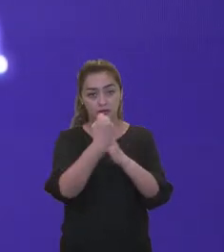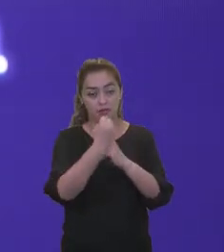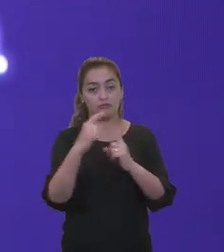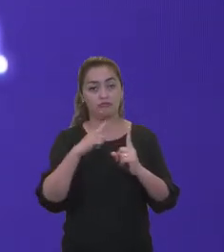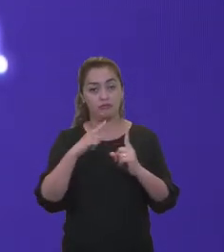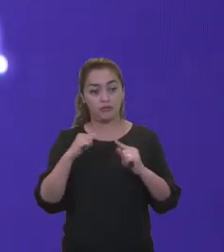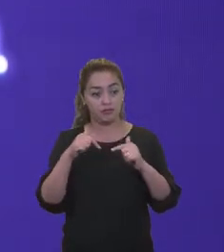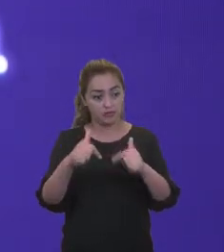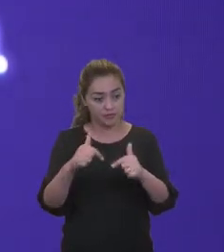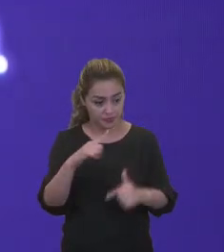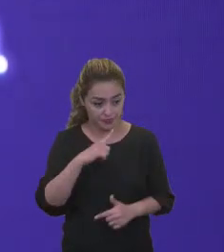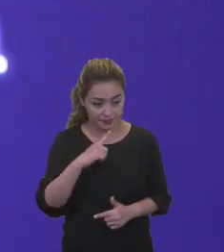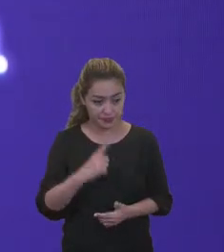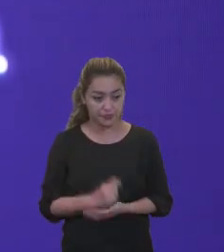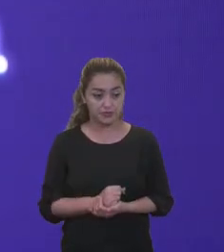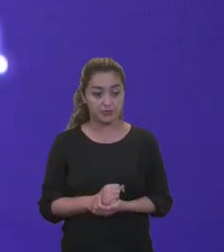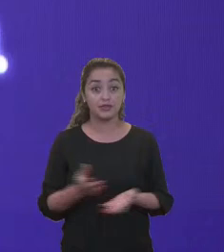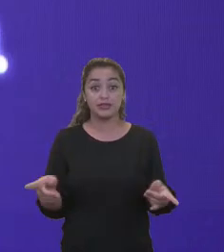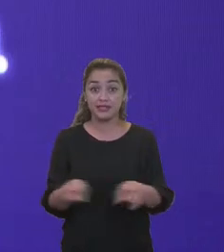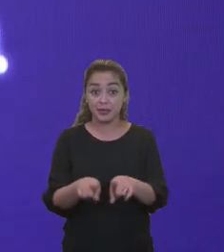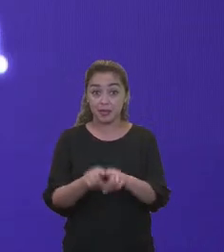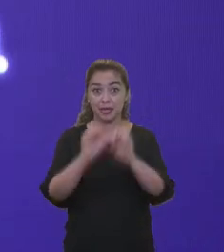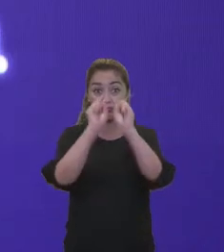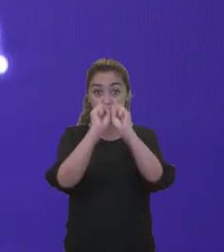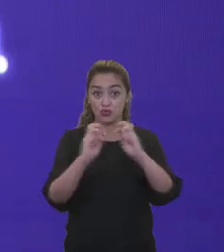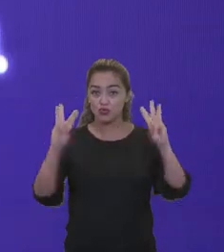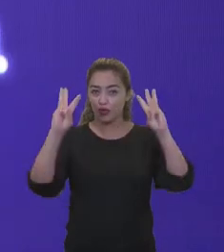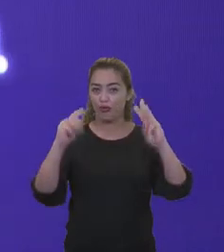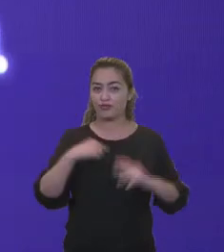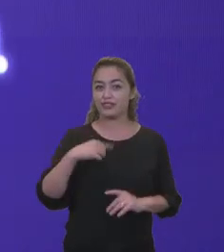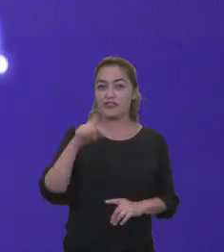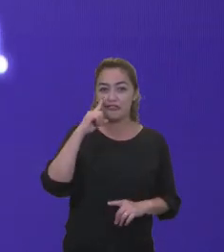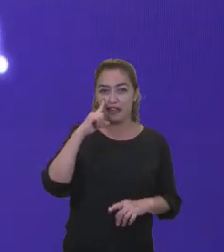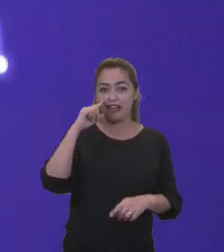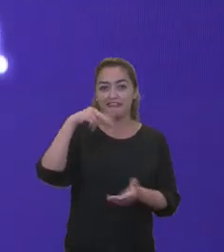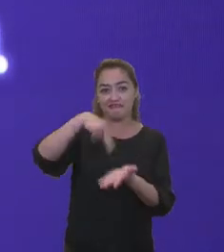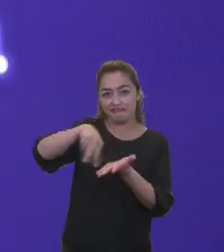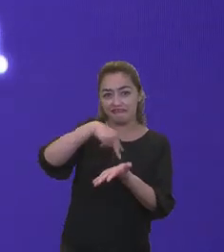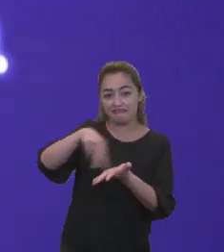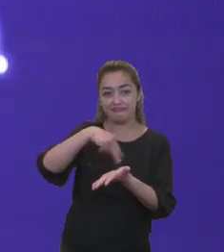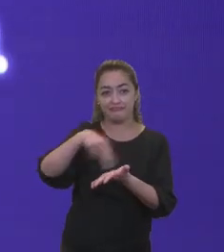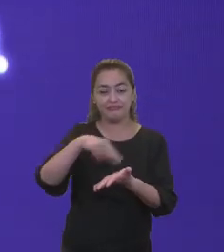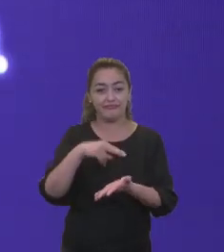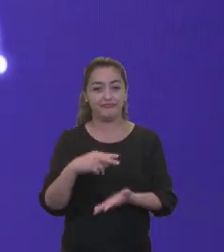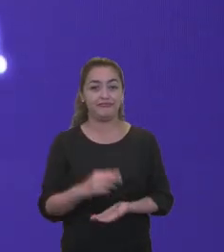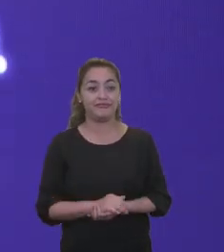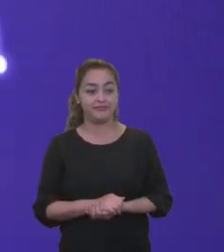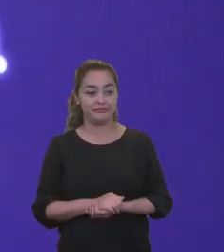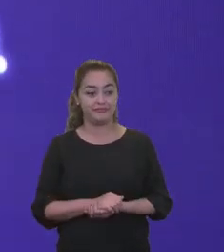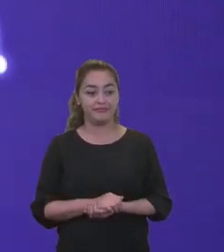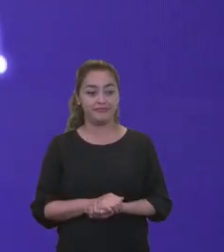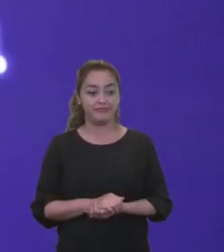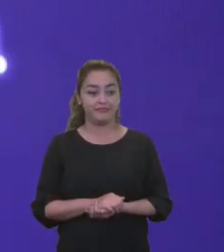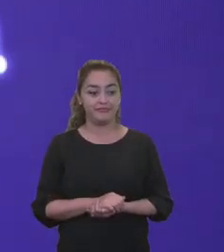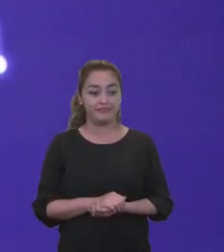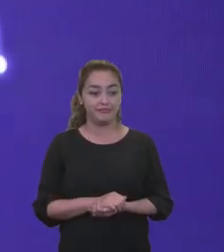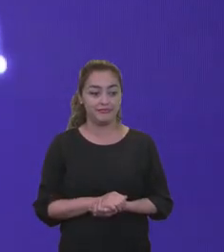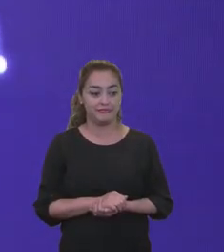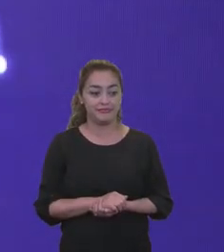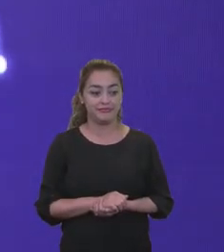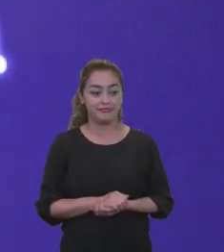business that does social technology. We're going to end with a show that's going to keep you off your